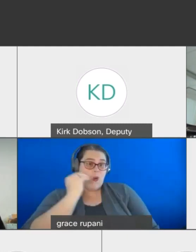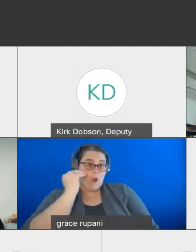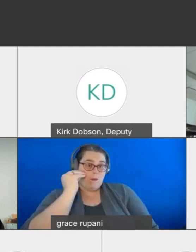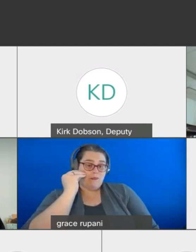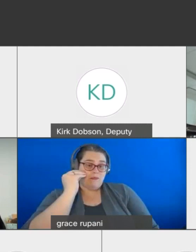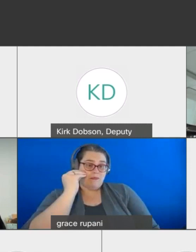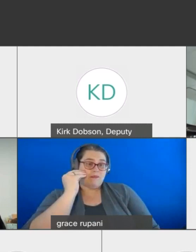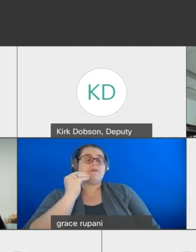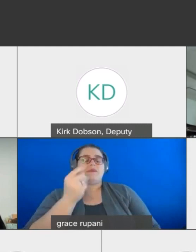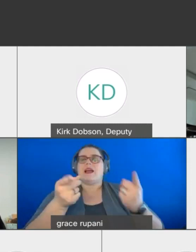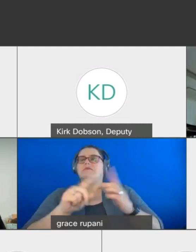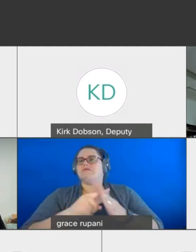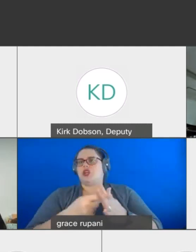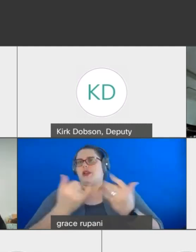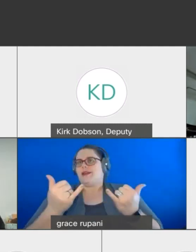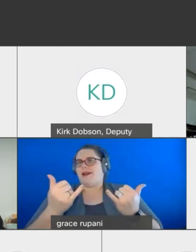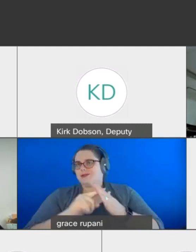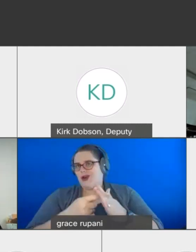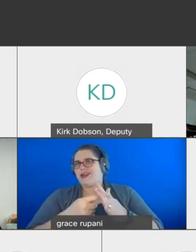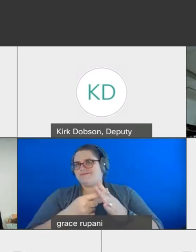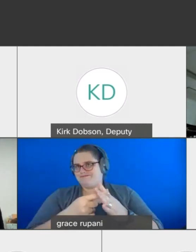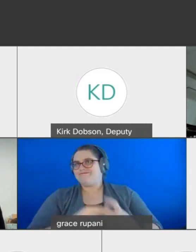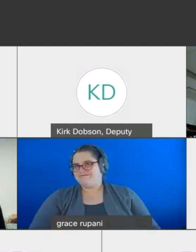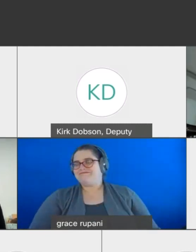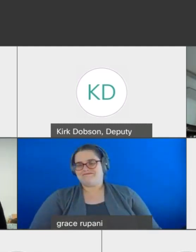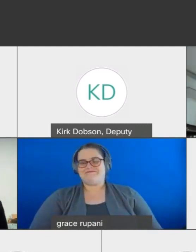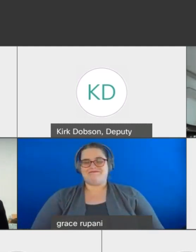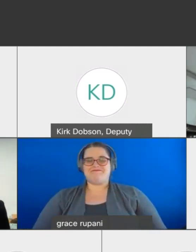That's a good sign. Right.